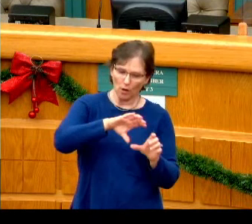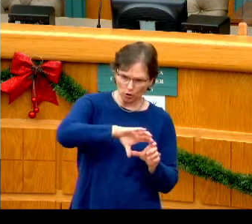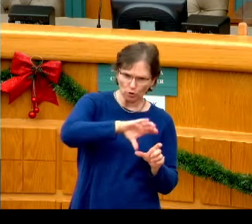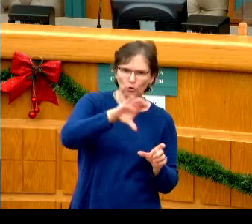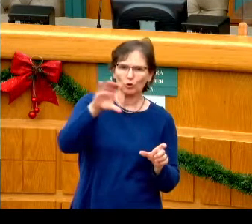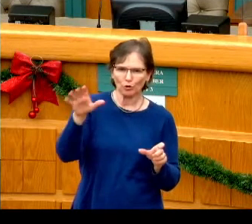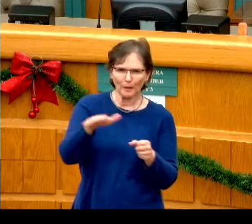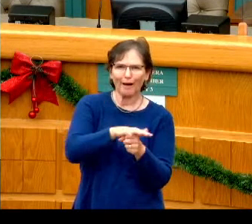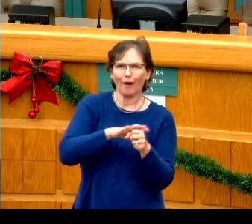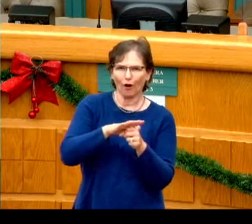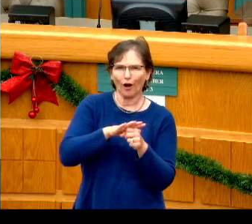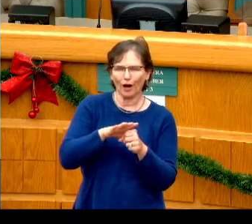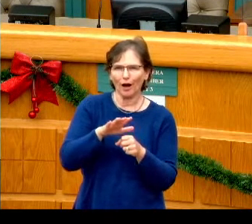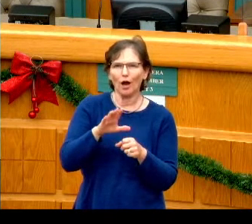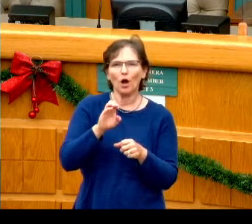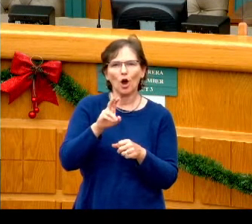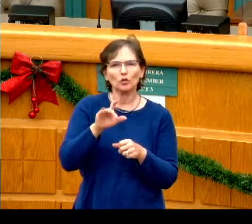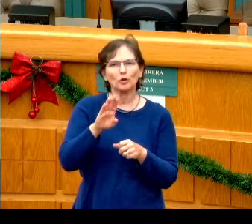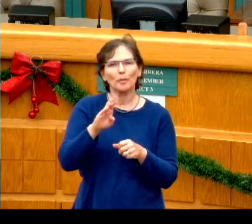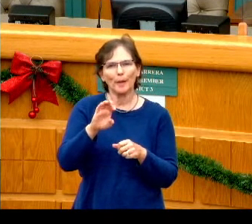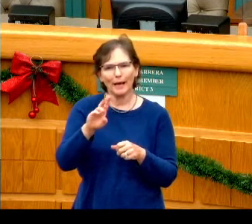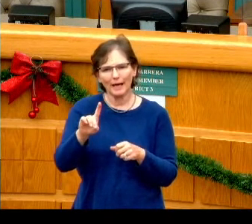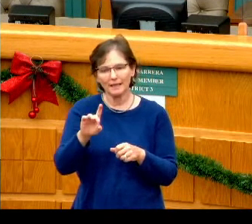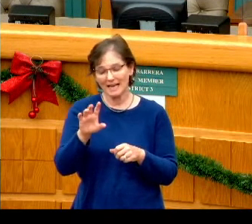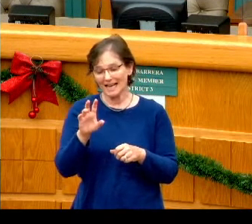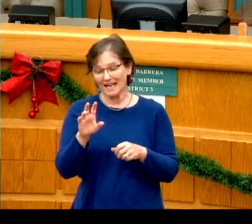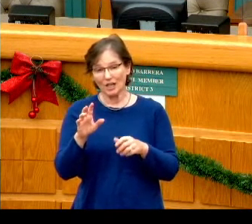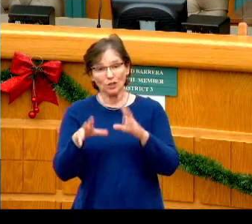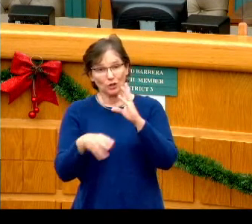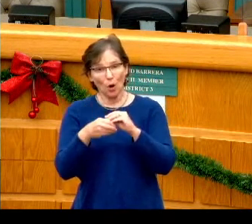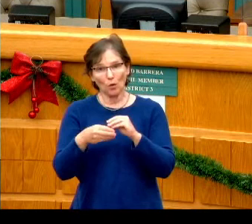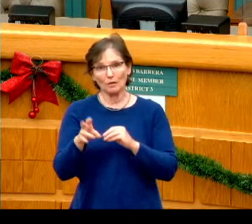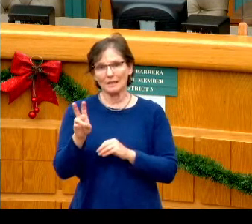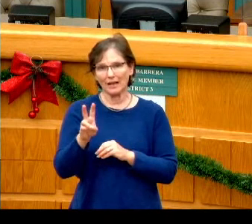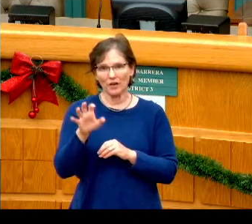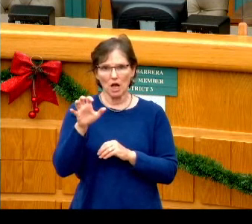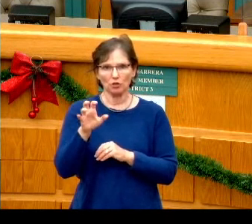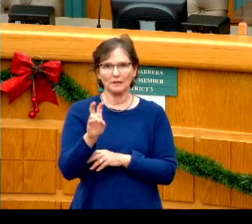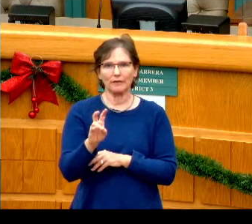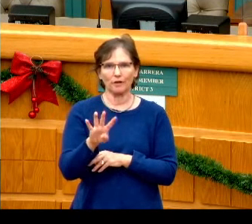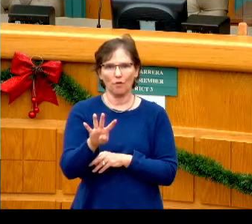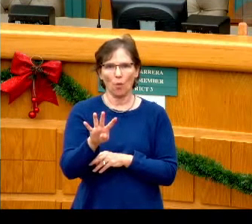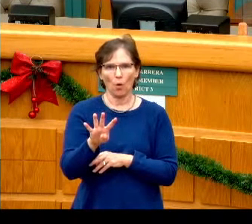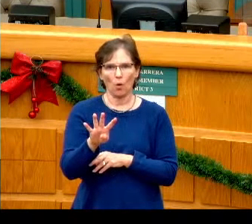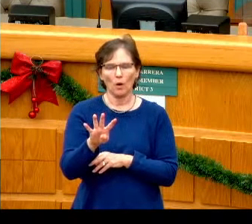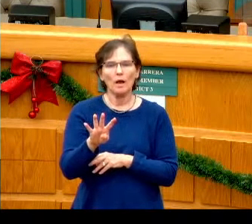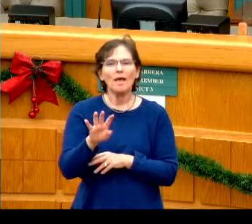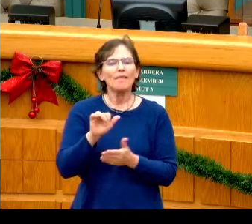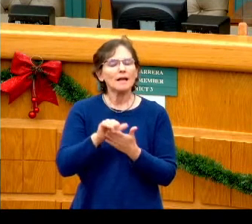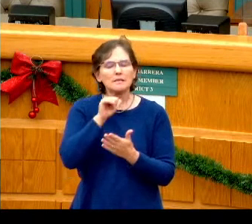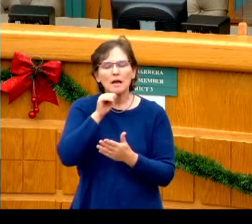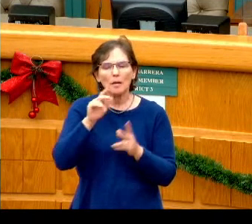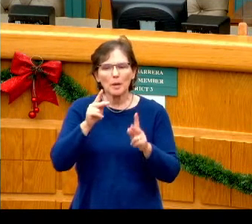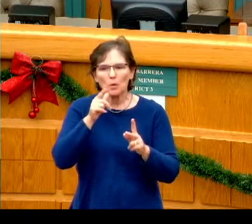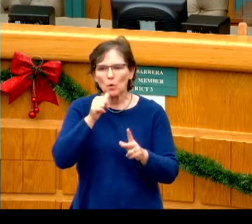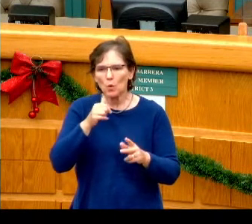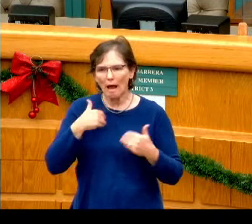died tangentially due to COVID. These are people where the primary cause of death on their death certificate is